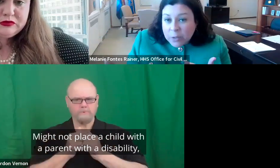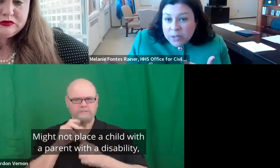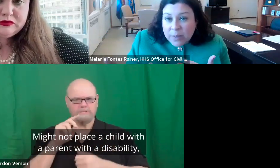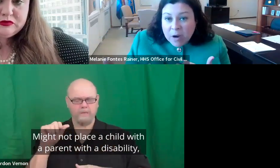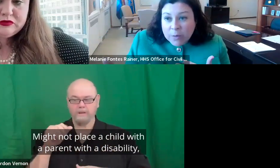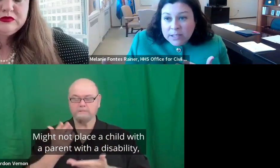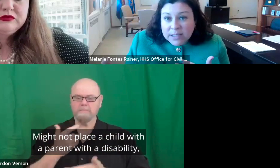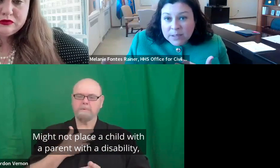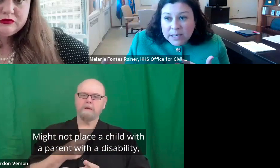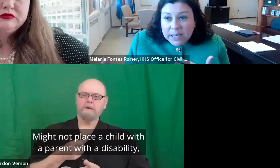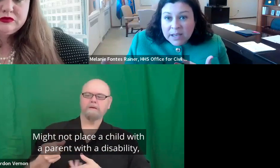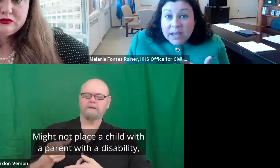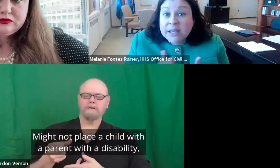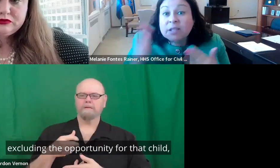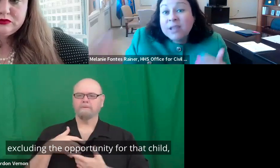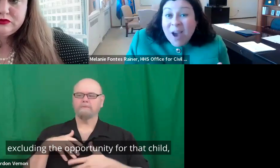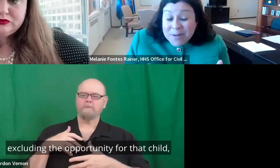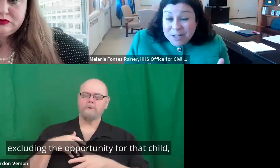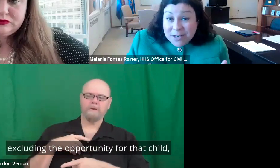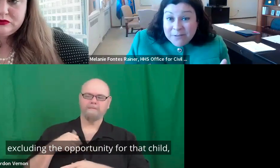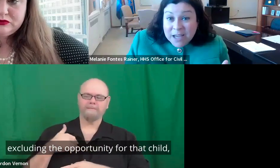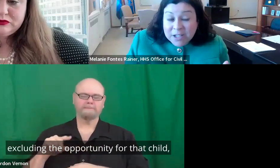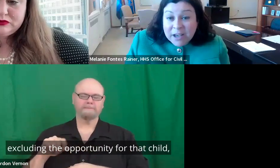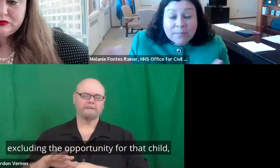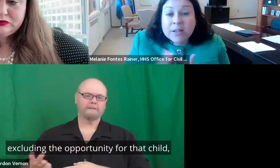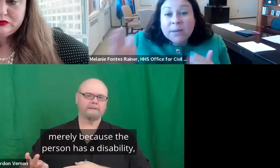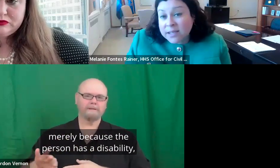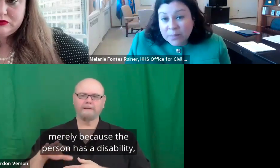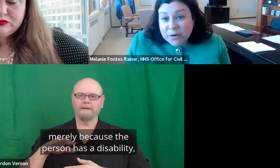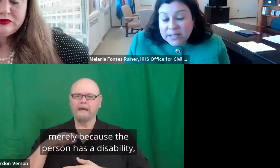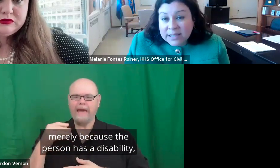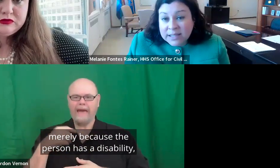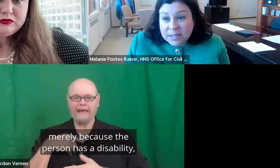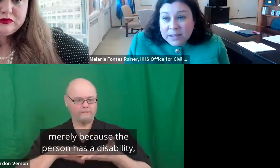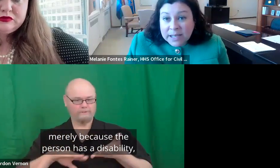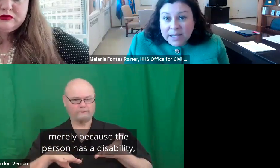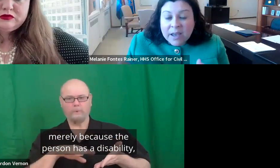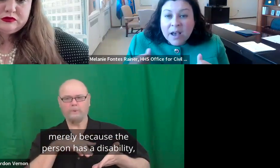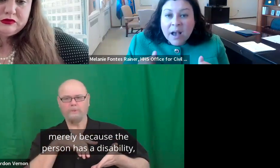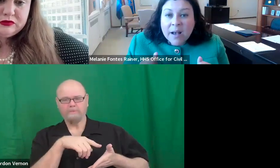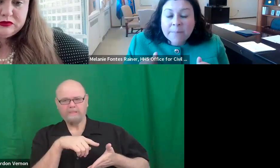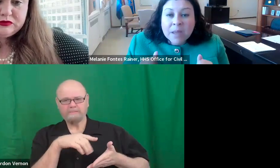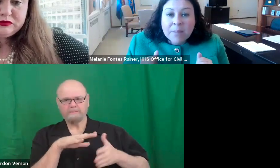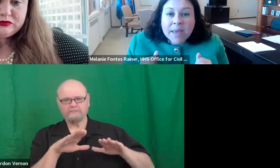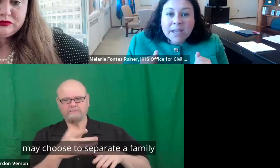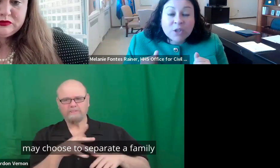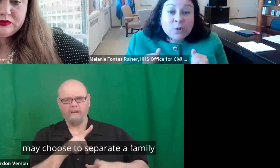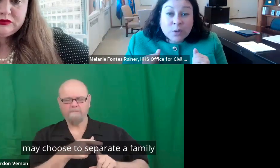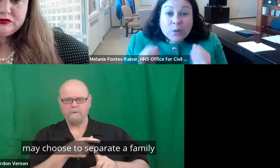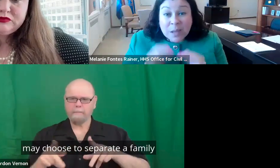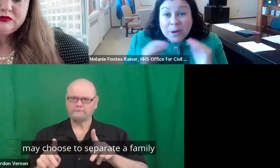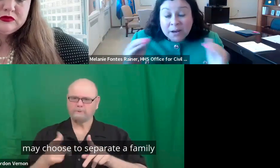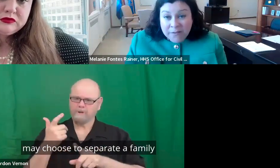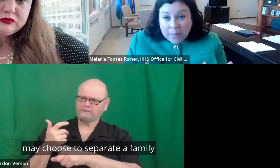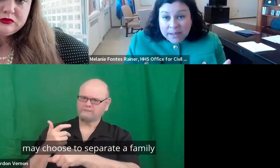a child with a parent with a disability, excluding the opportunity for that child merely because the person has a disability. May